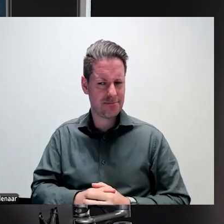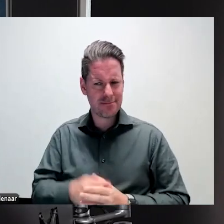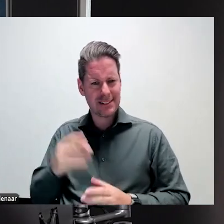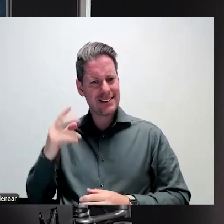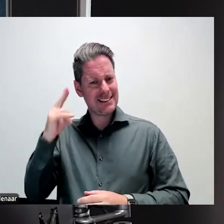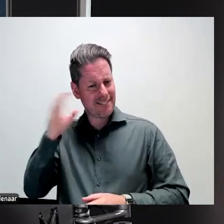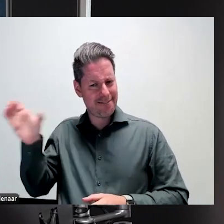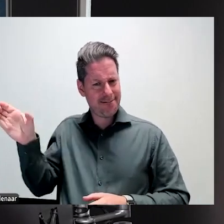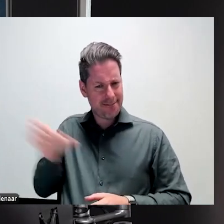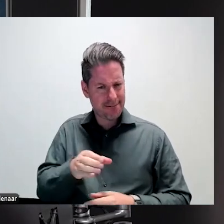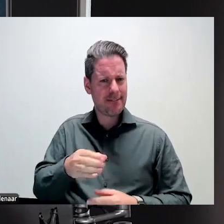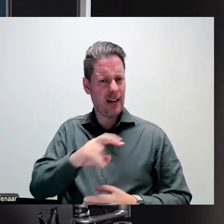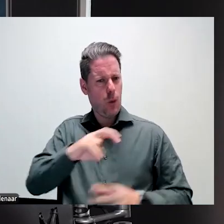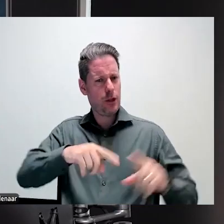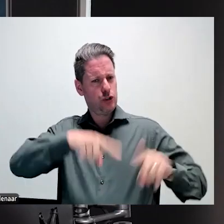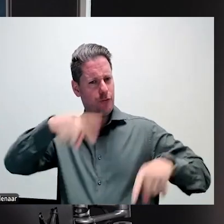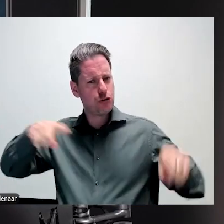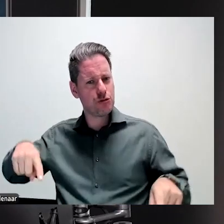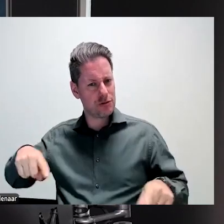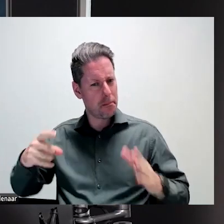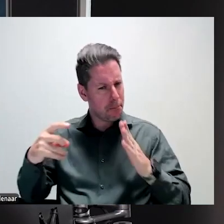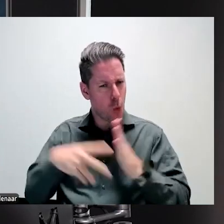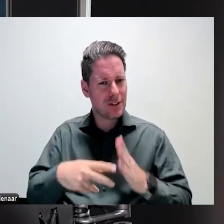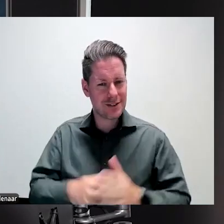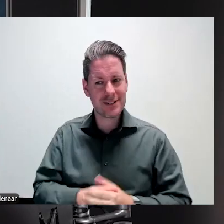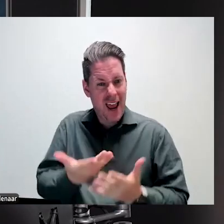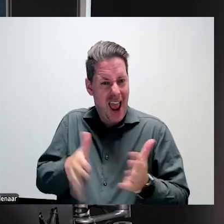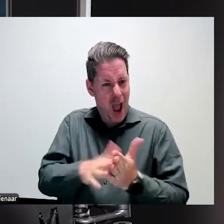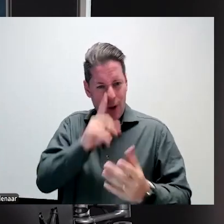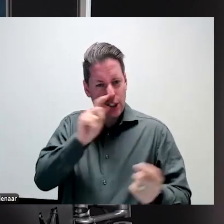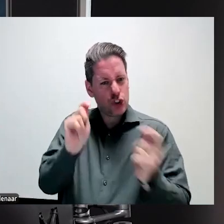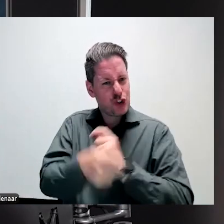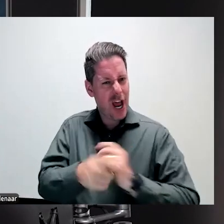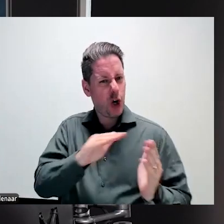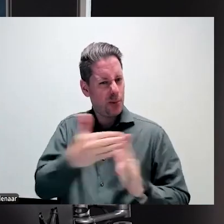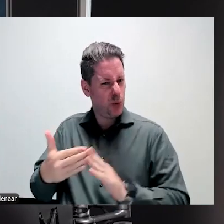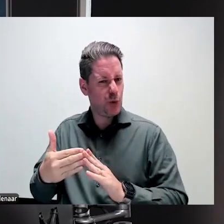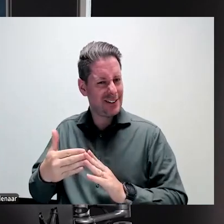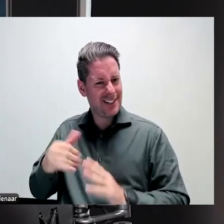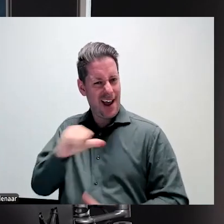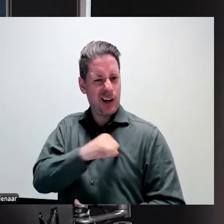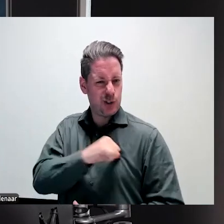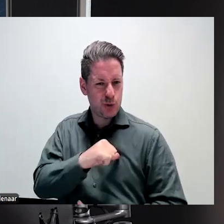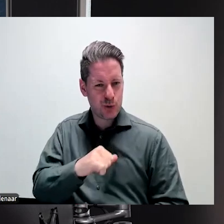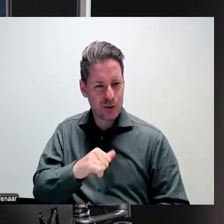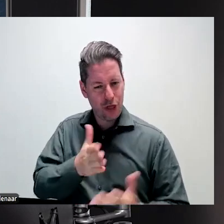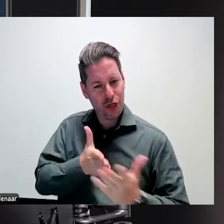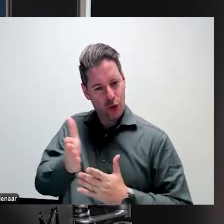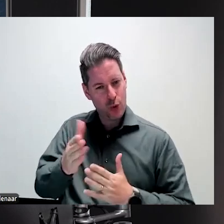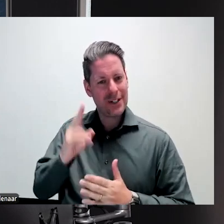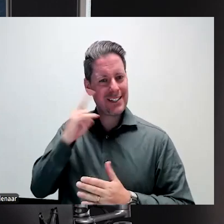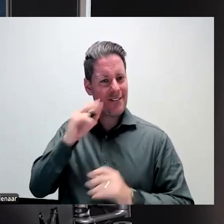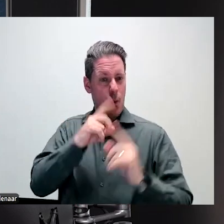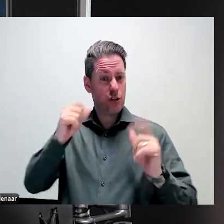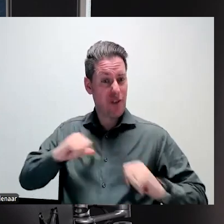etc. And so that's one way where we change community perception is through that deaf awareness training, where they meet a deaf trainer and be able to